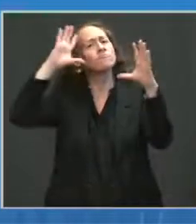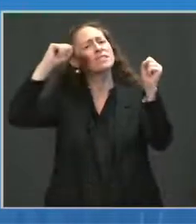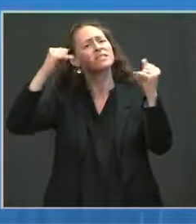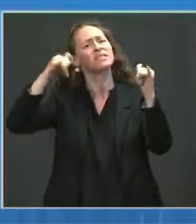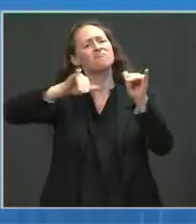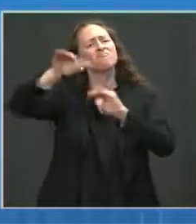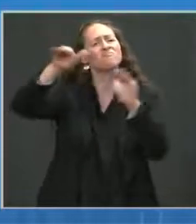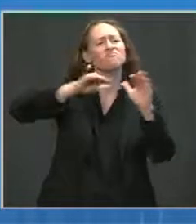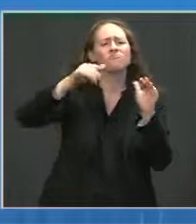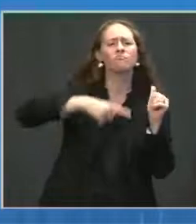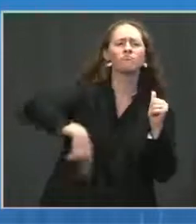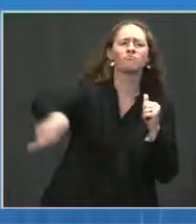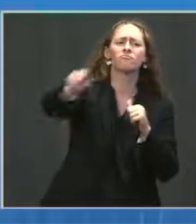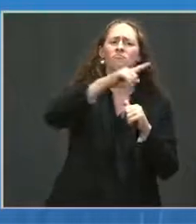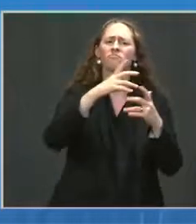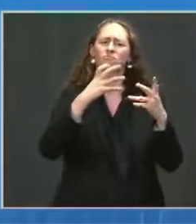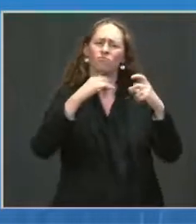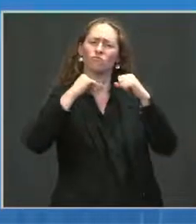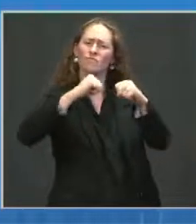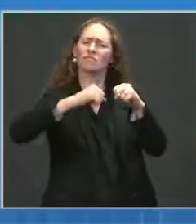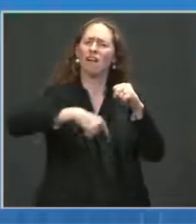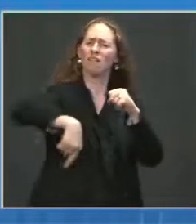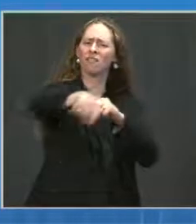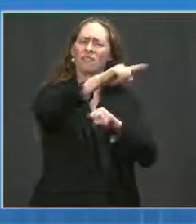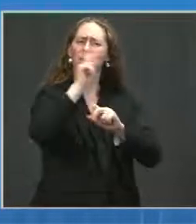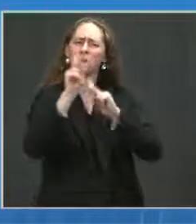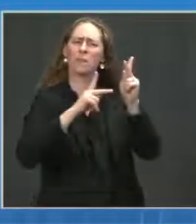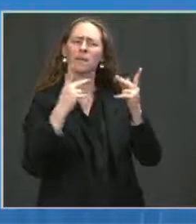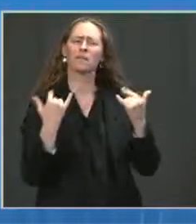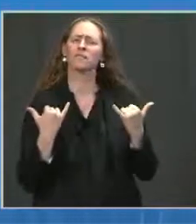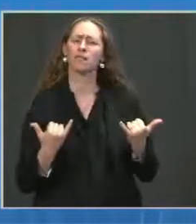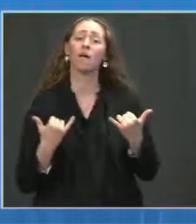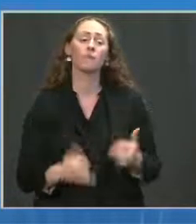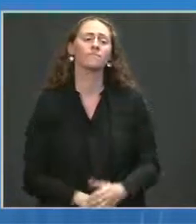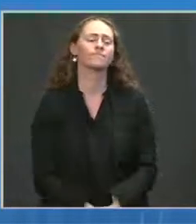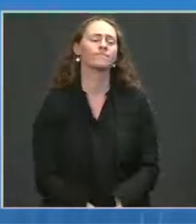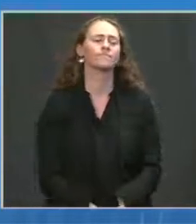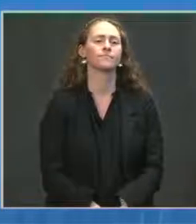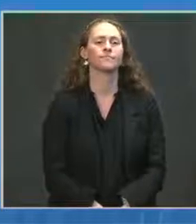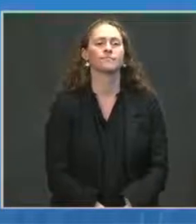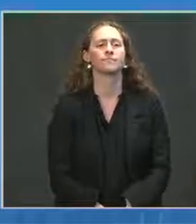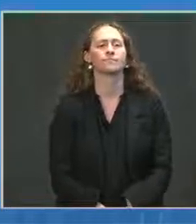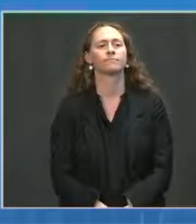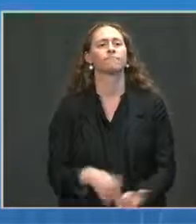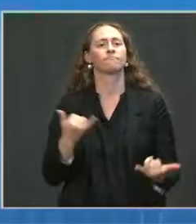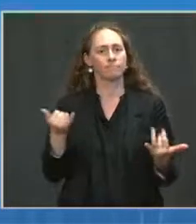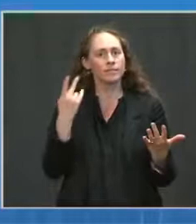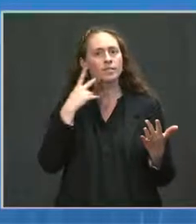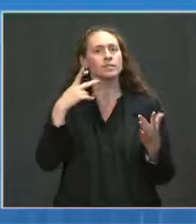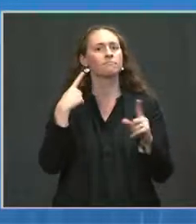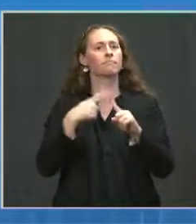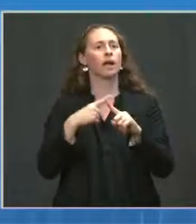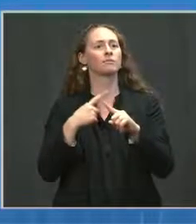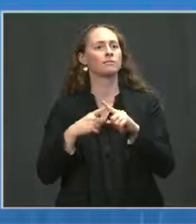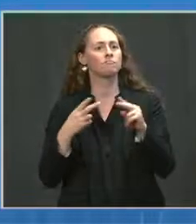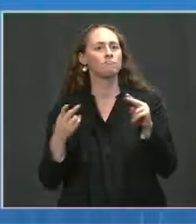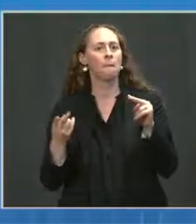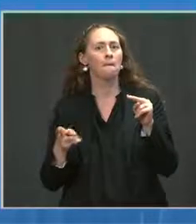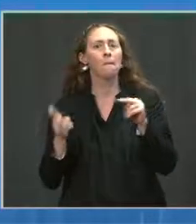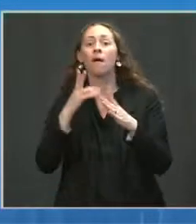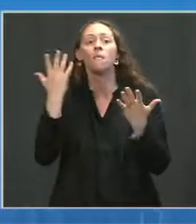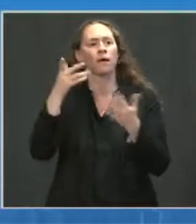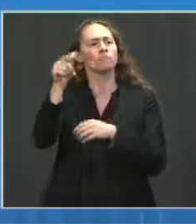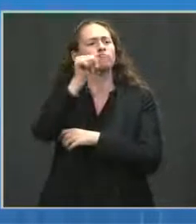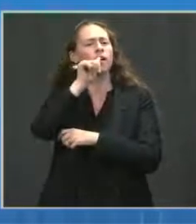own workforces. And now we're seeing positive momentum across the private sector. The Chamber of Commerce, the